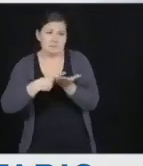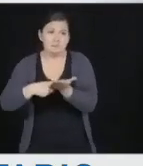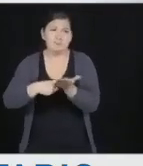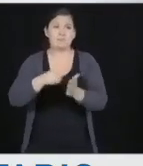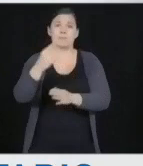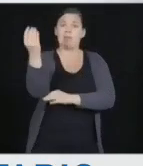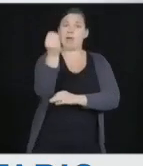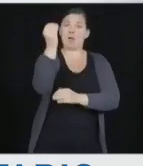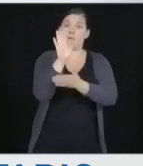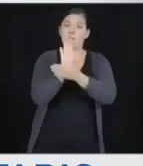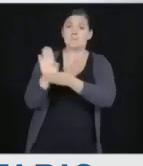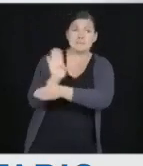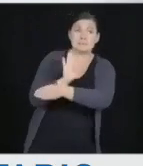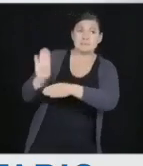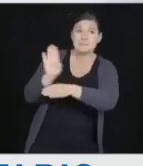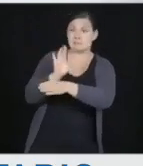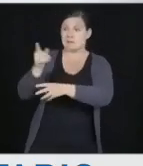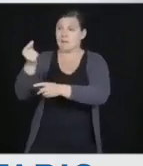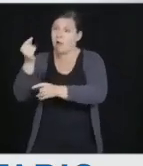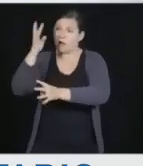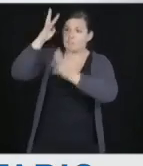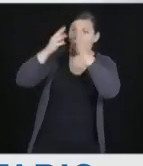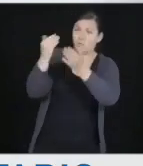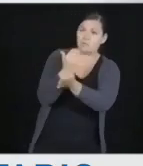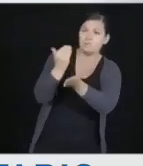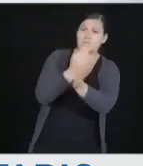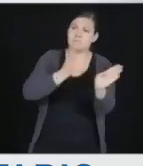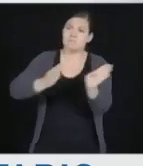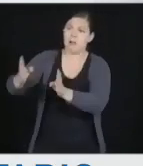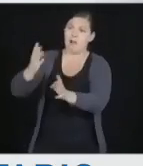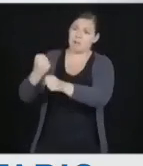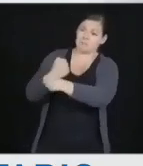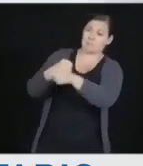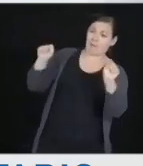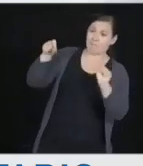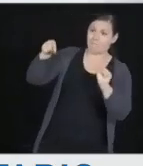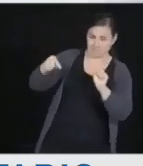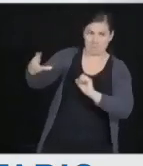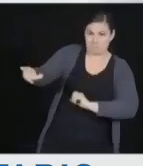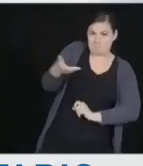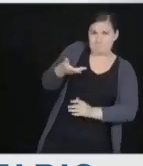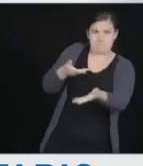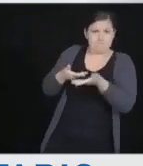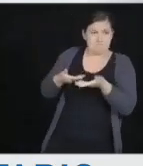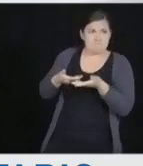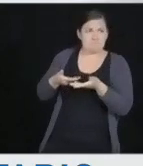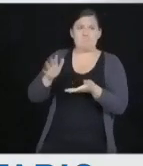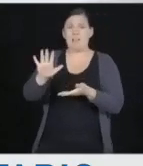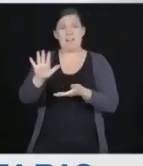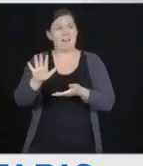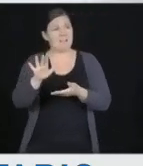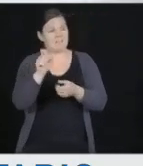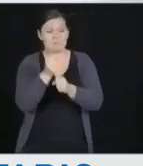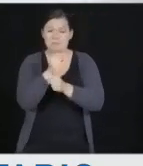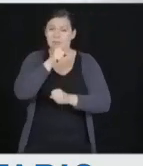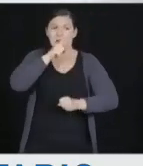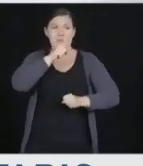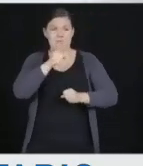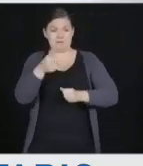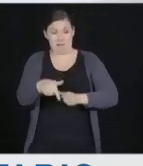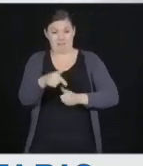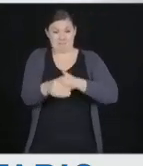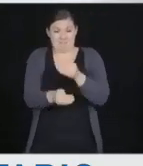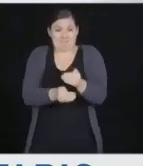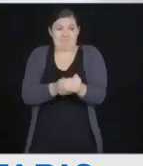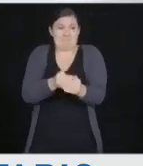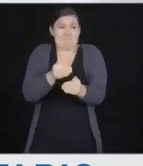we need to do everything we can to limit the spread of COVID-19. The best way to keep our schools safe is to